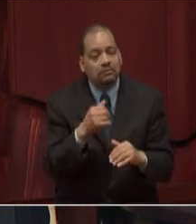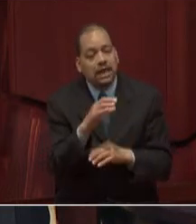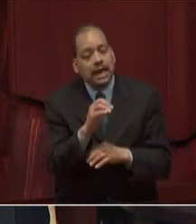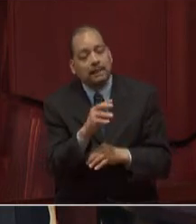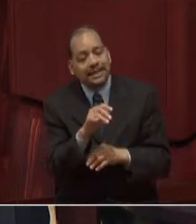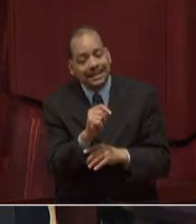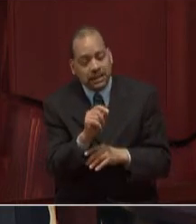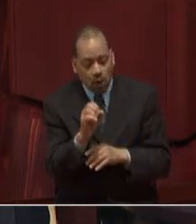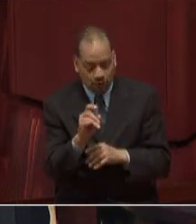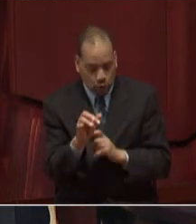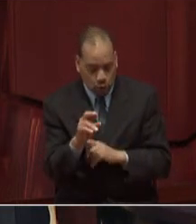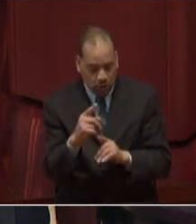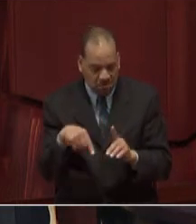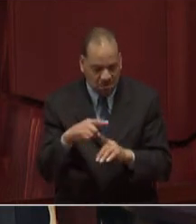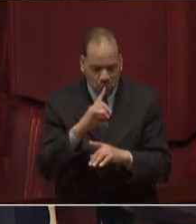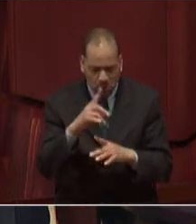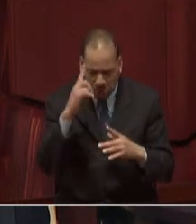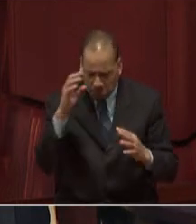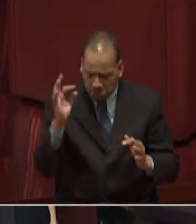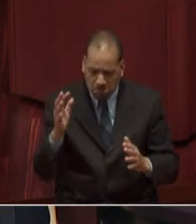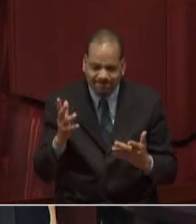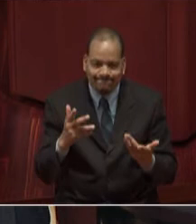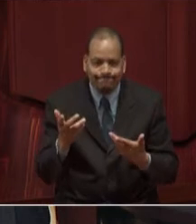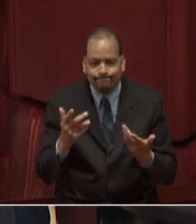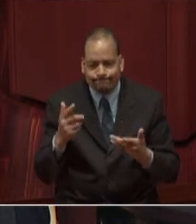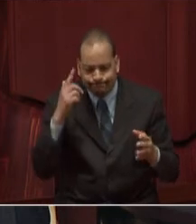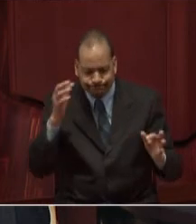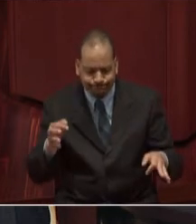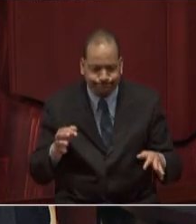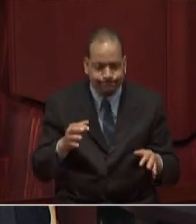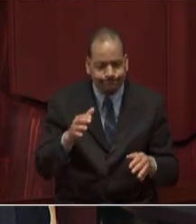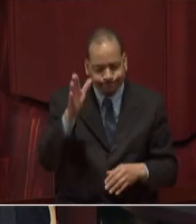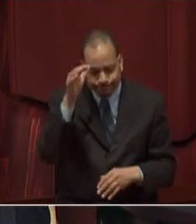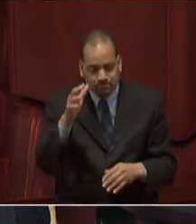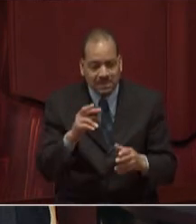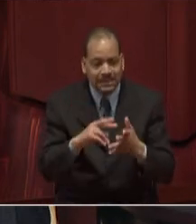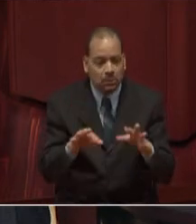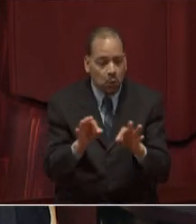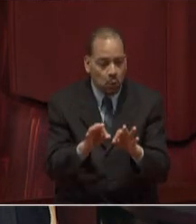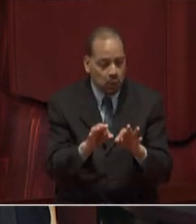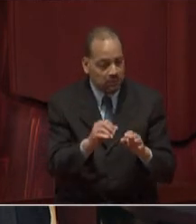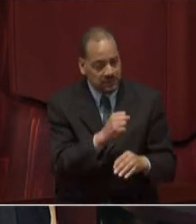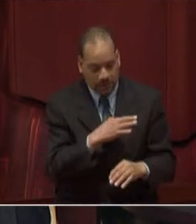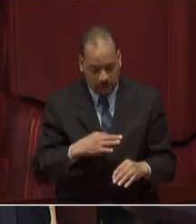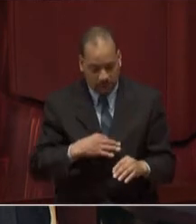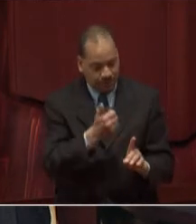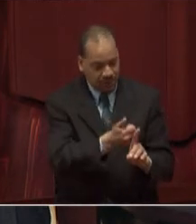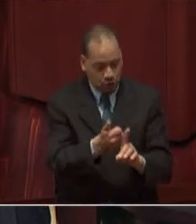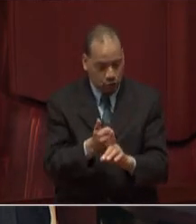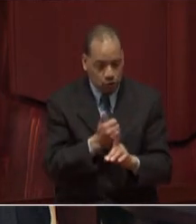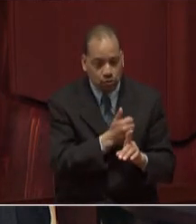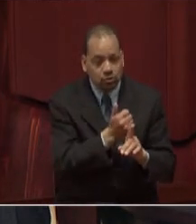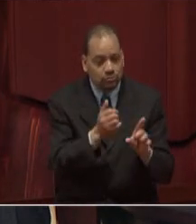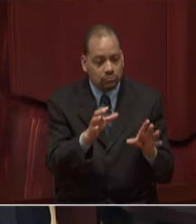people, normally, you really had to have a very talented staff. And I say that not having been